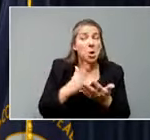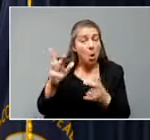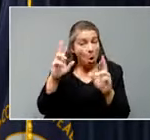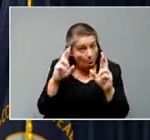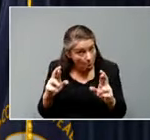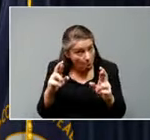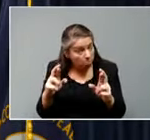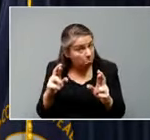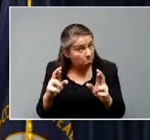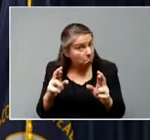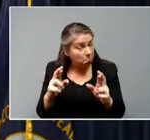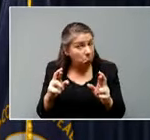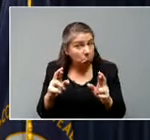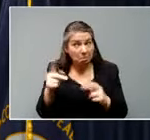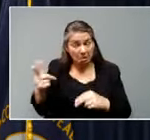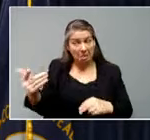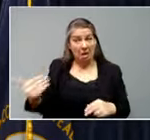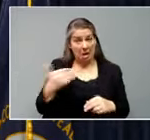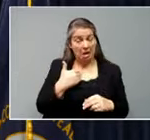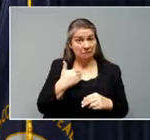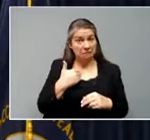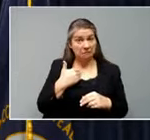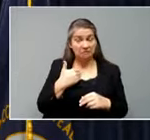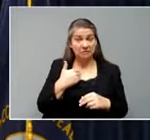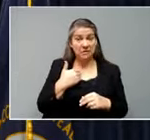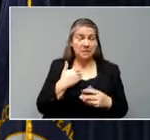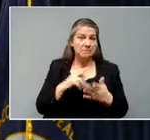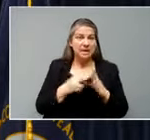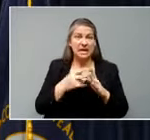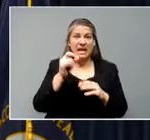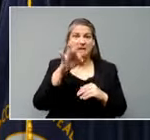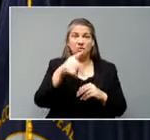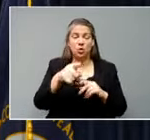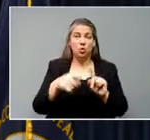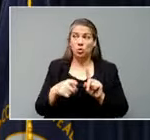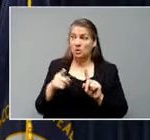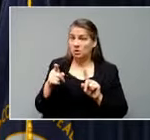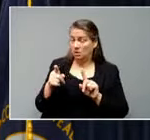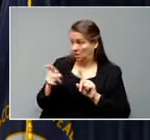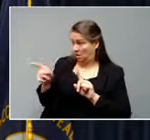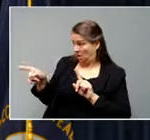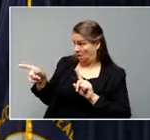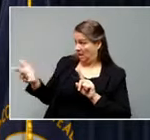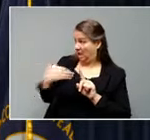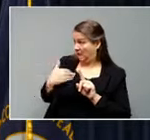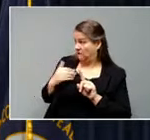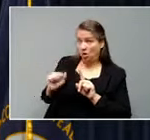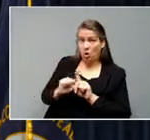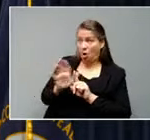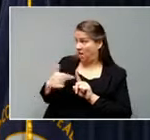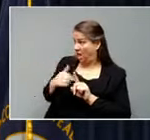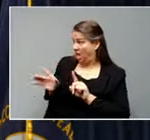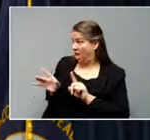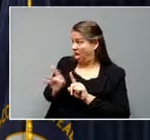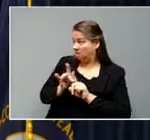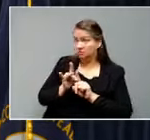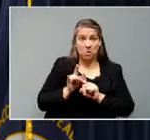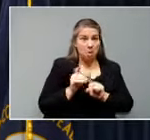some point there'd even be medication if you were exposed to somebody that you could take, that we get somewhere to that